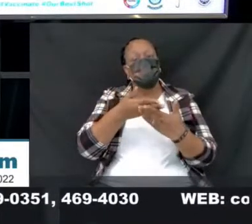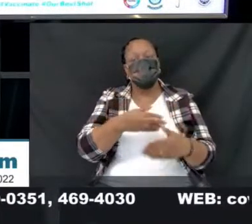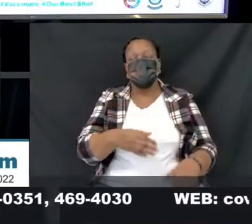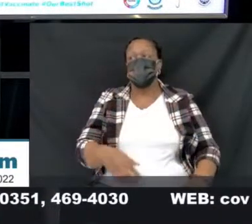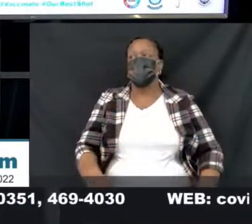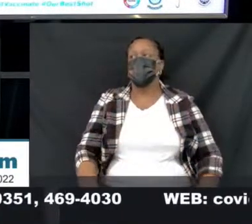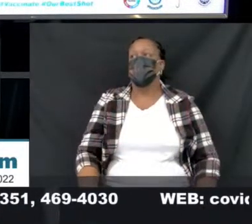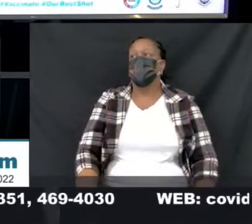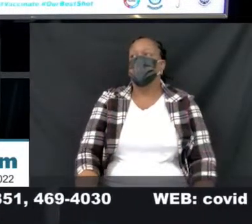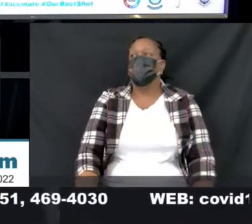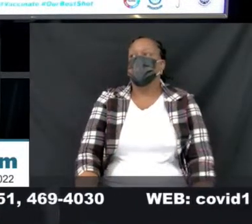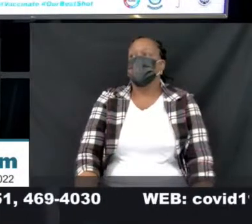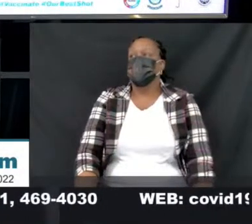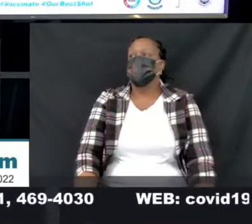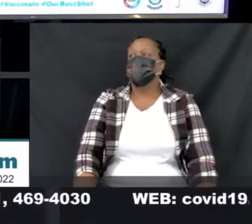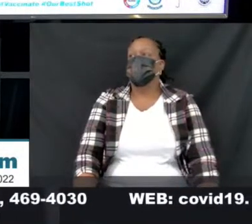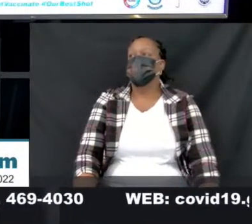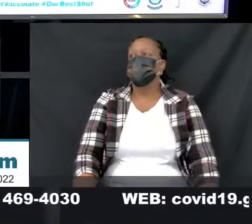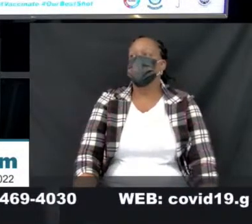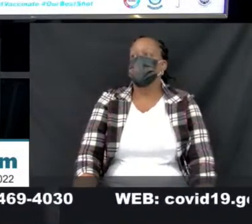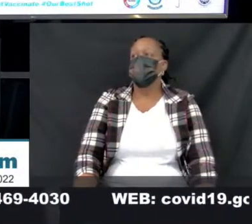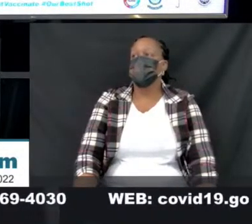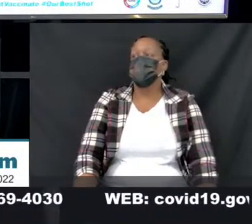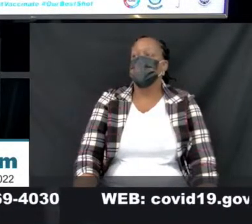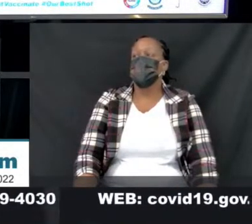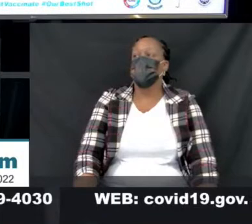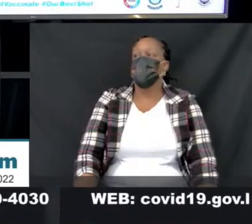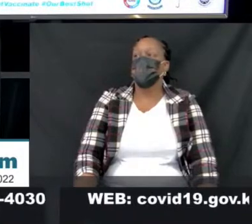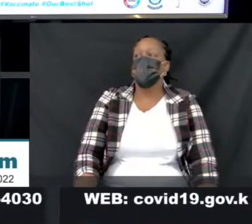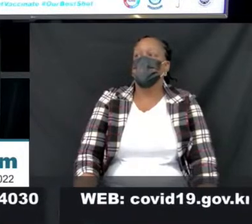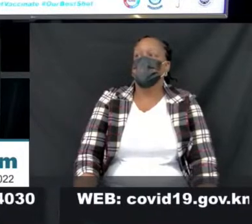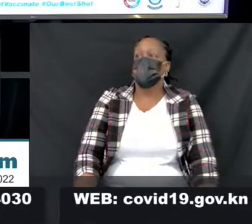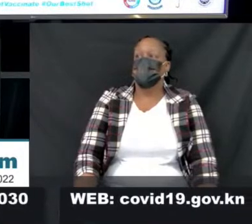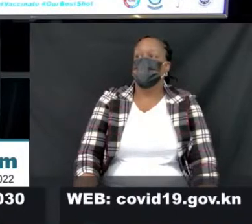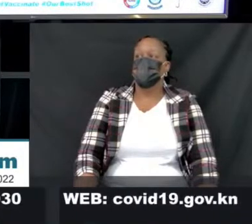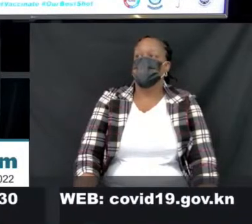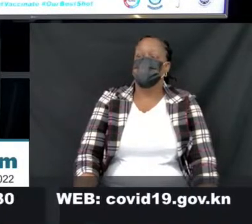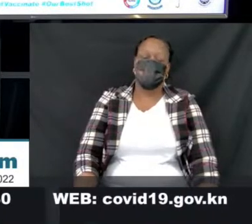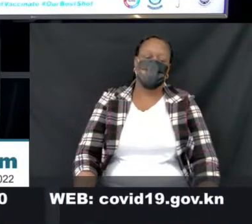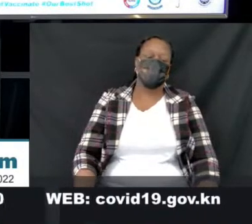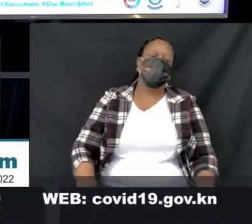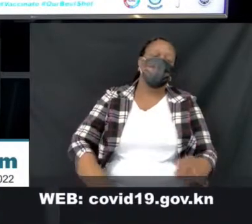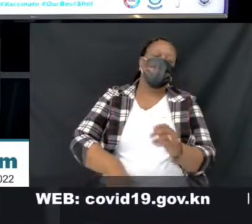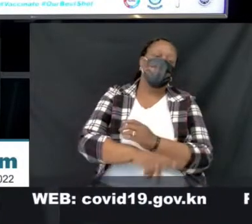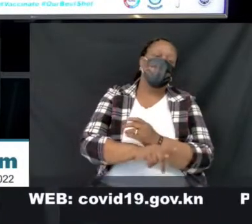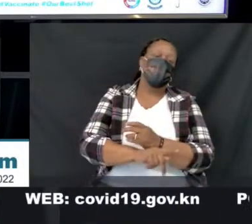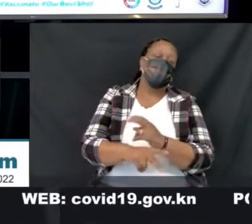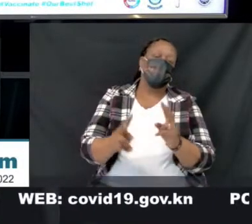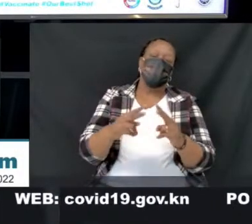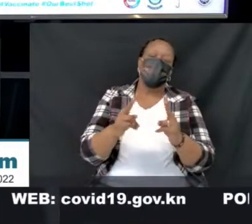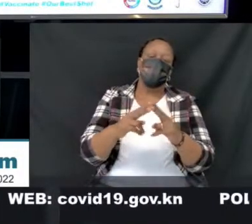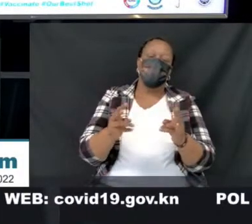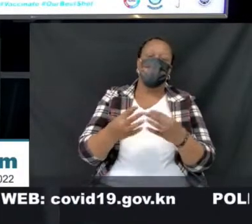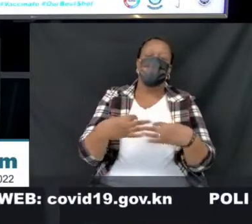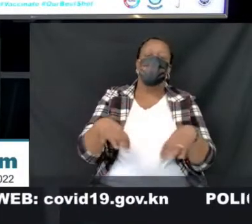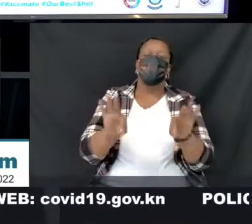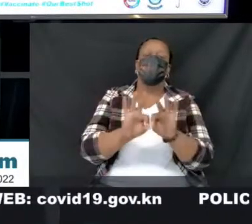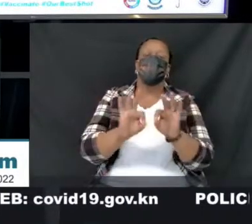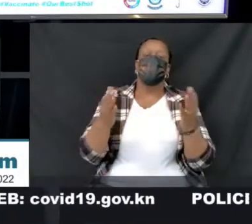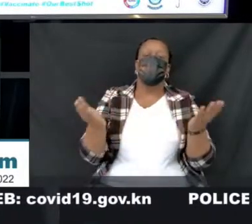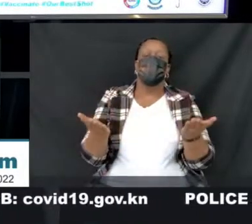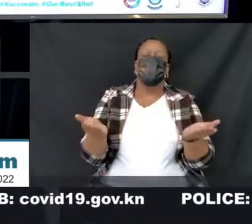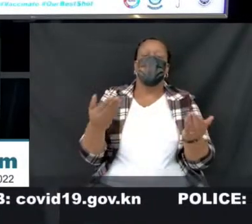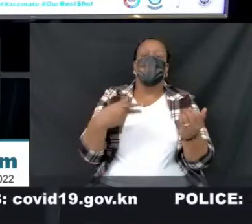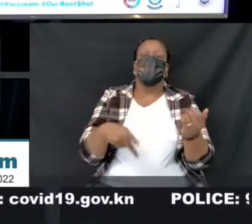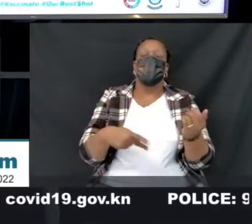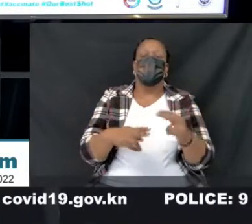footballers playing. As I said before, football is a religion here in St. Kitts and Nevis, and we need to get we get